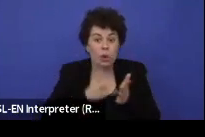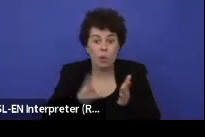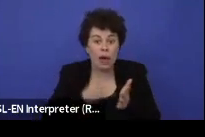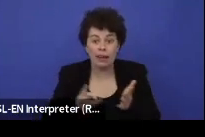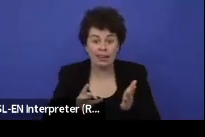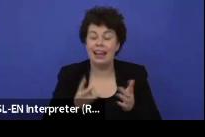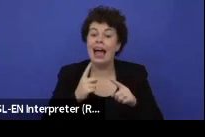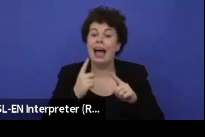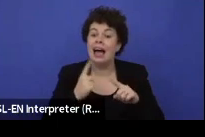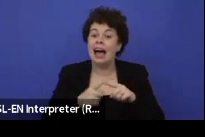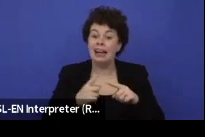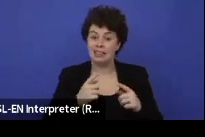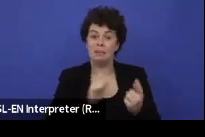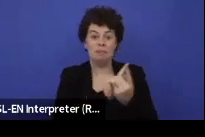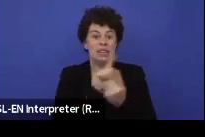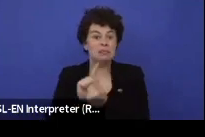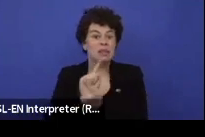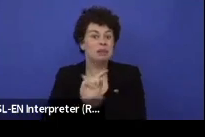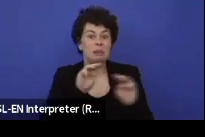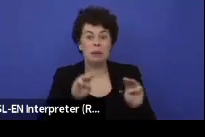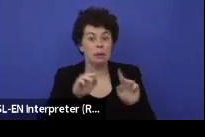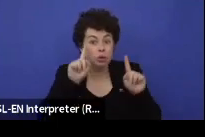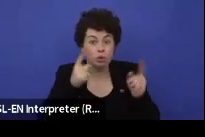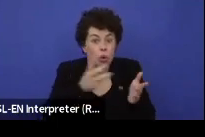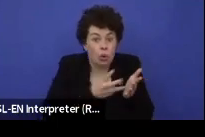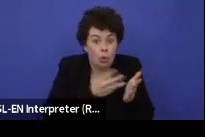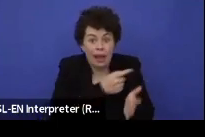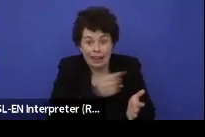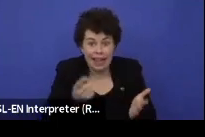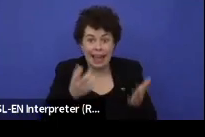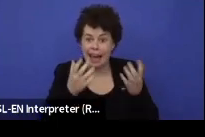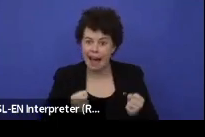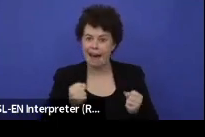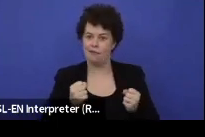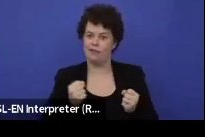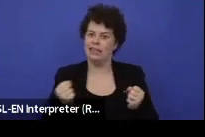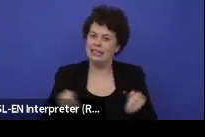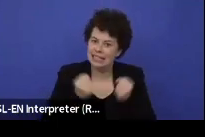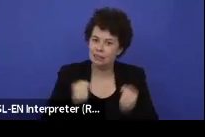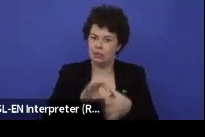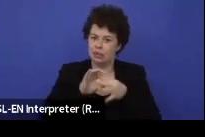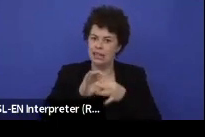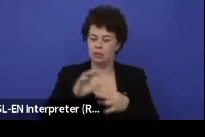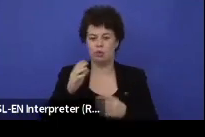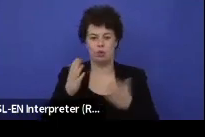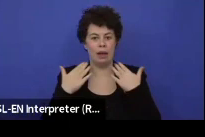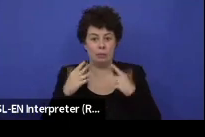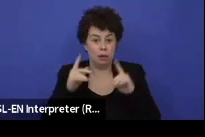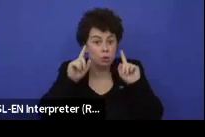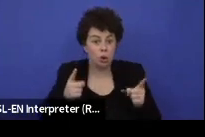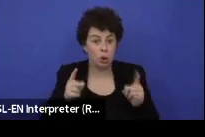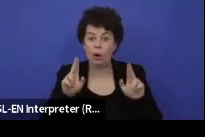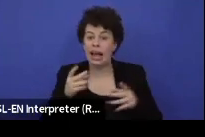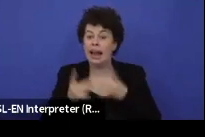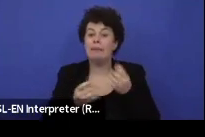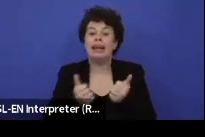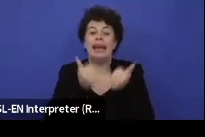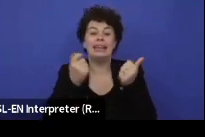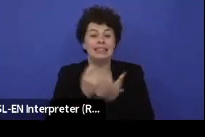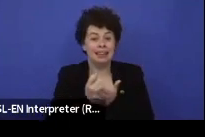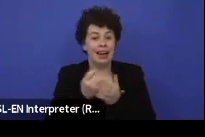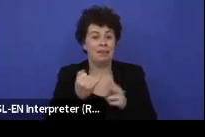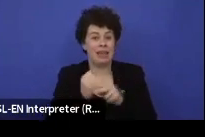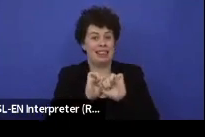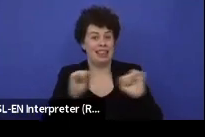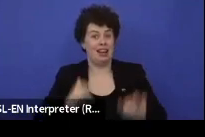be experiencing menopausal symptoms at any stage in their life, and who may need support